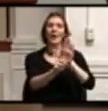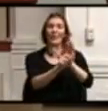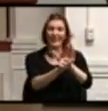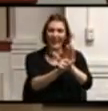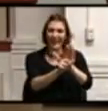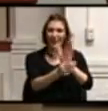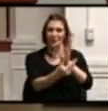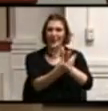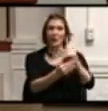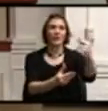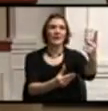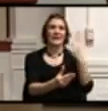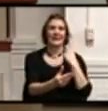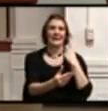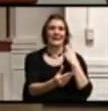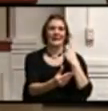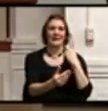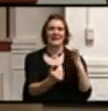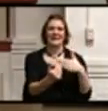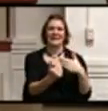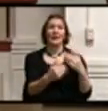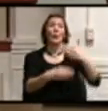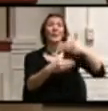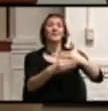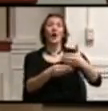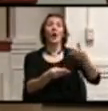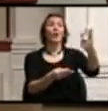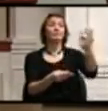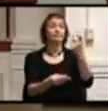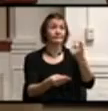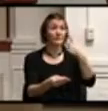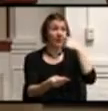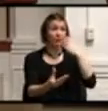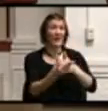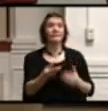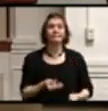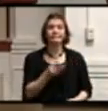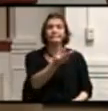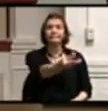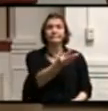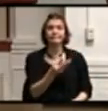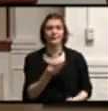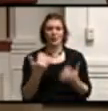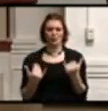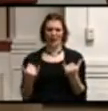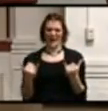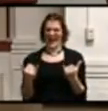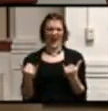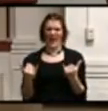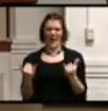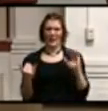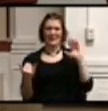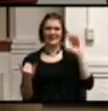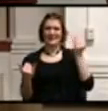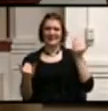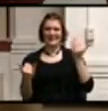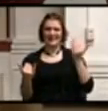a person can come in to a window here and ask for records. Right now, I believe that has to